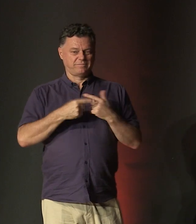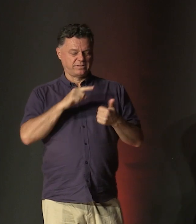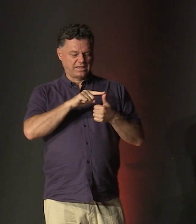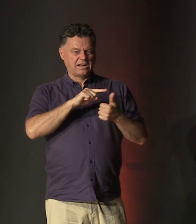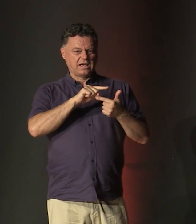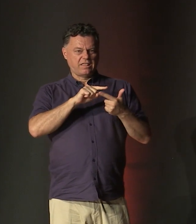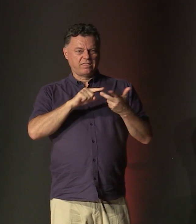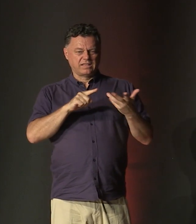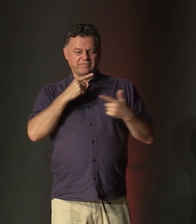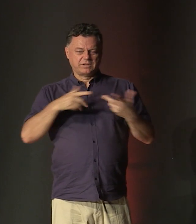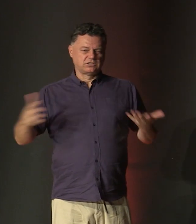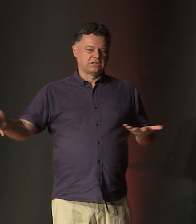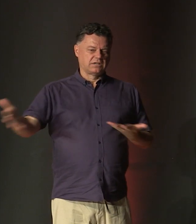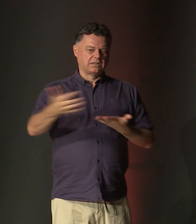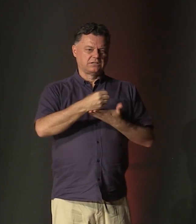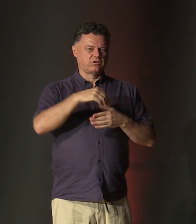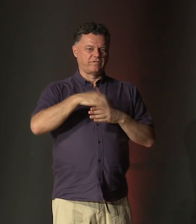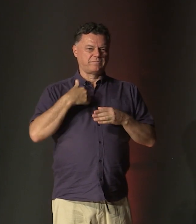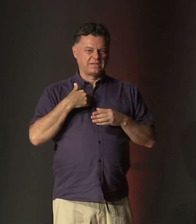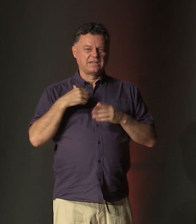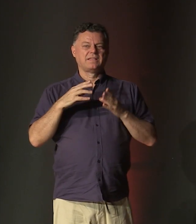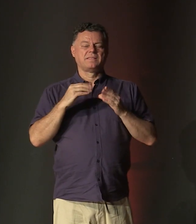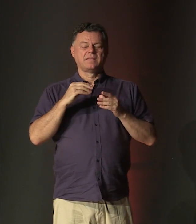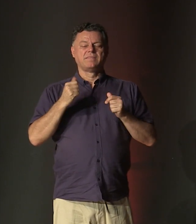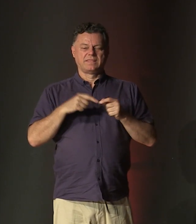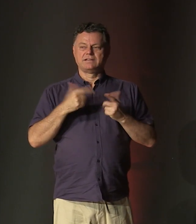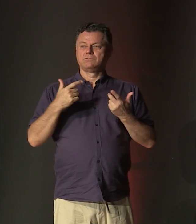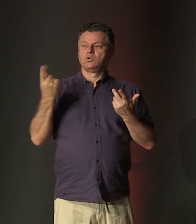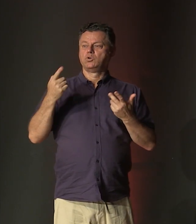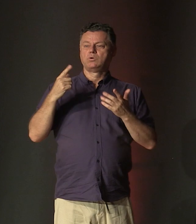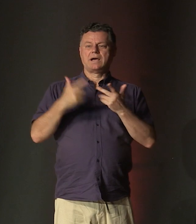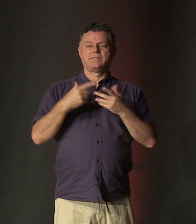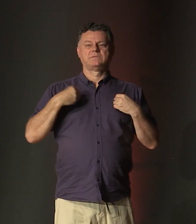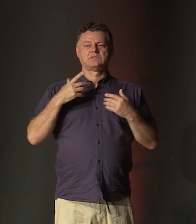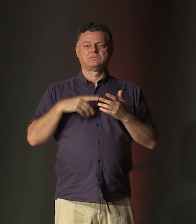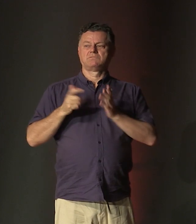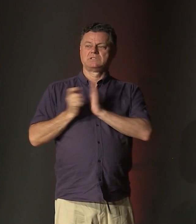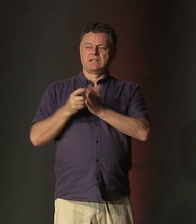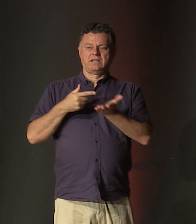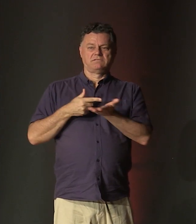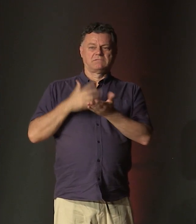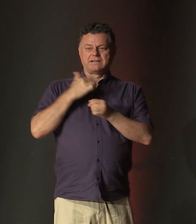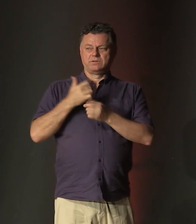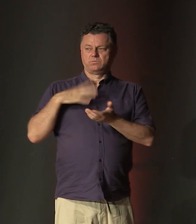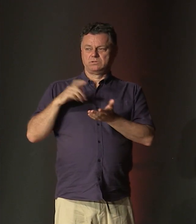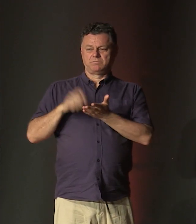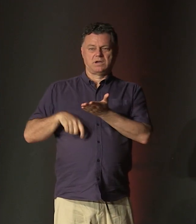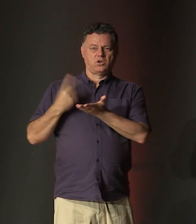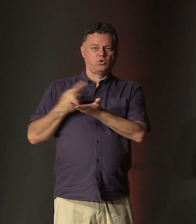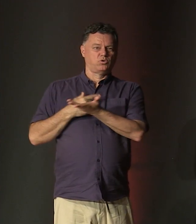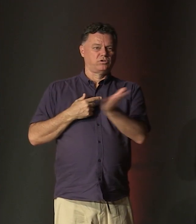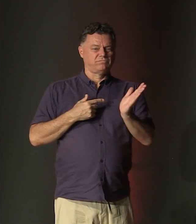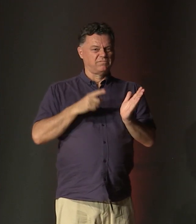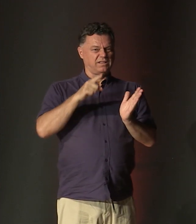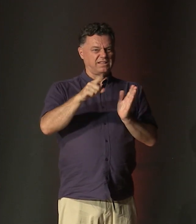to someone else? Because you see, our law doesn't require them to tell you when they do that. They don't have to